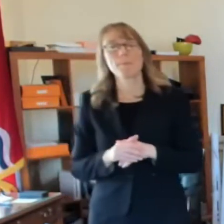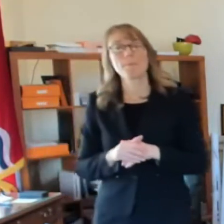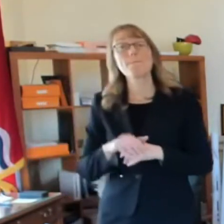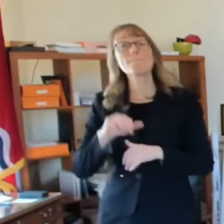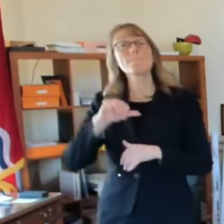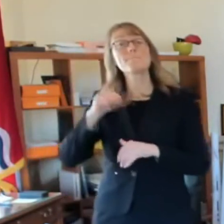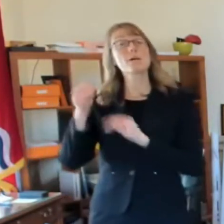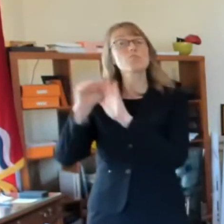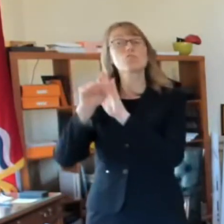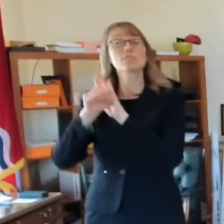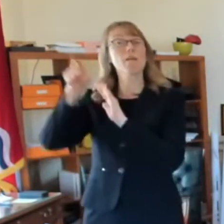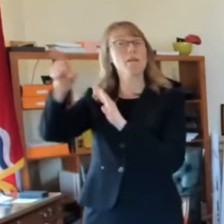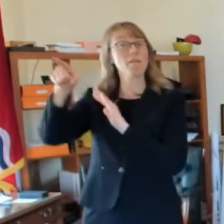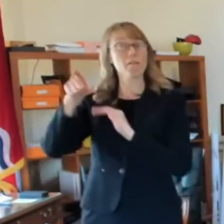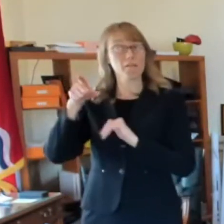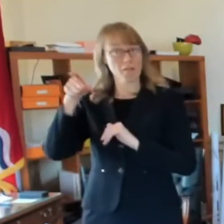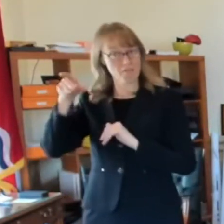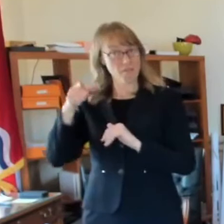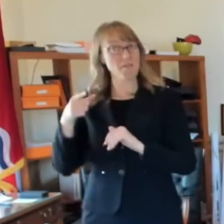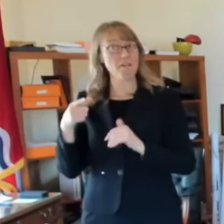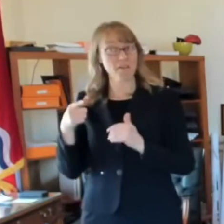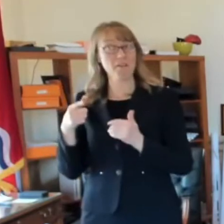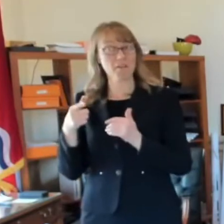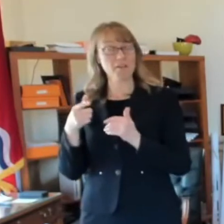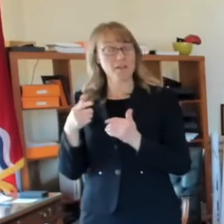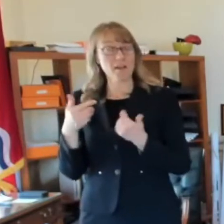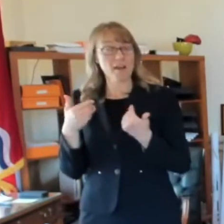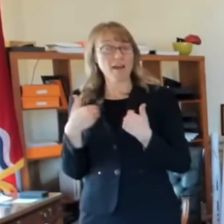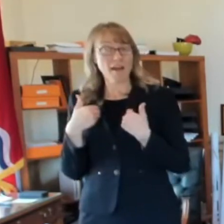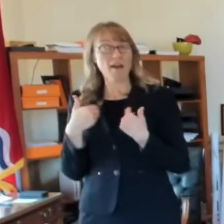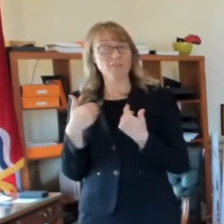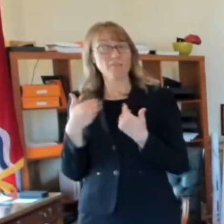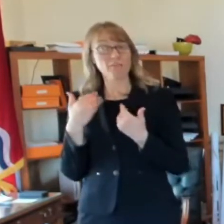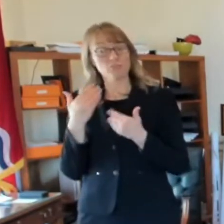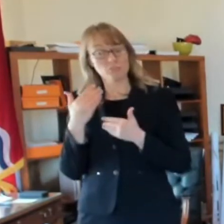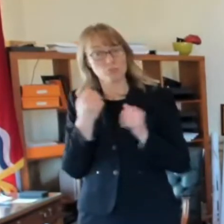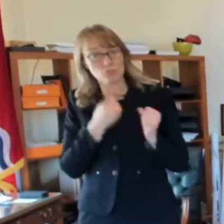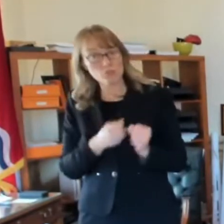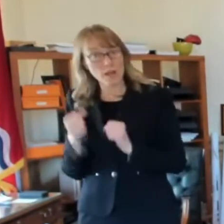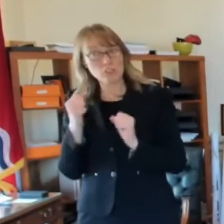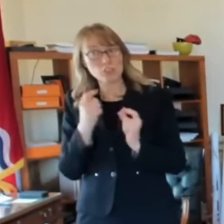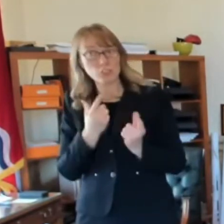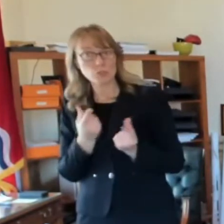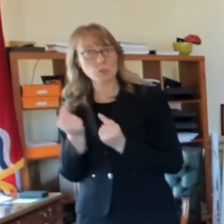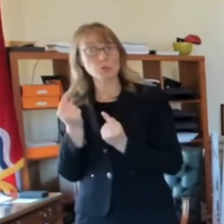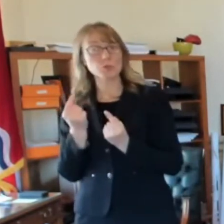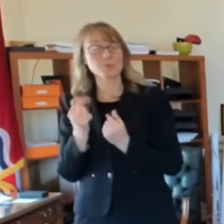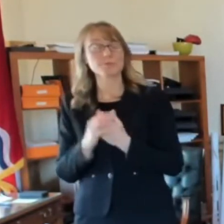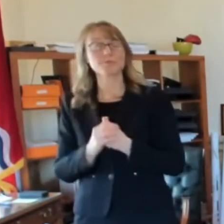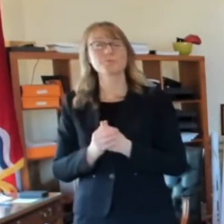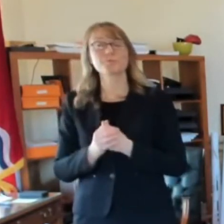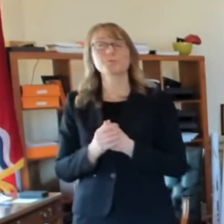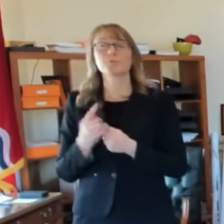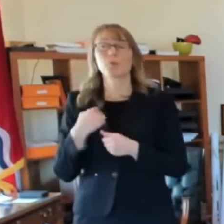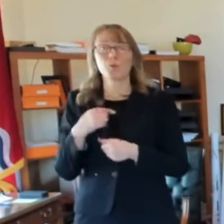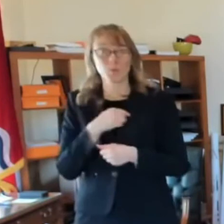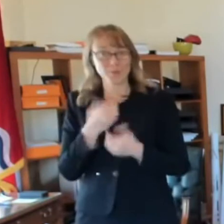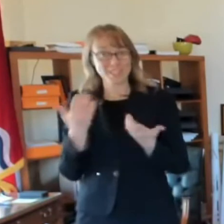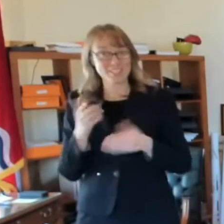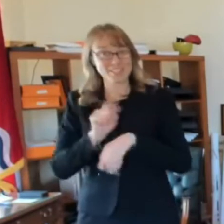done in a couple of other states. Maryland, for example, Colorado. It's been a state, Illinois. It's